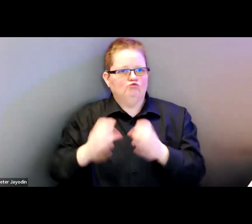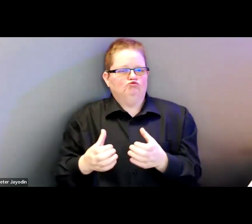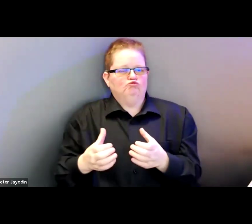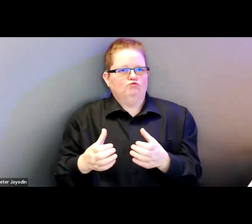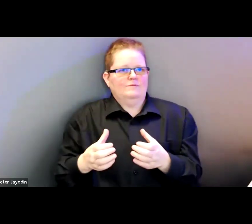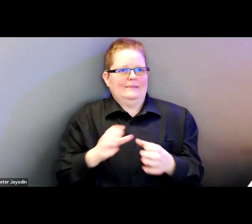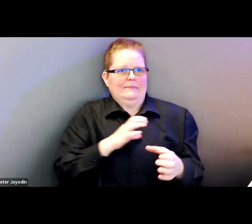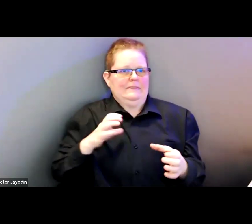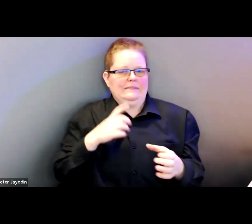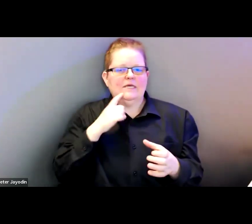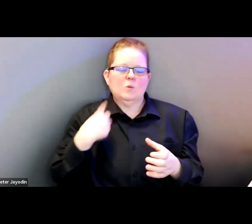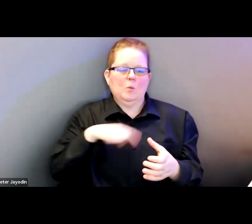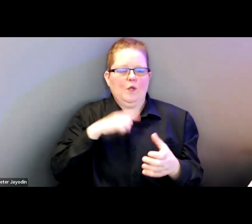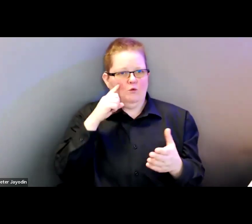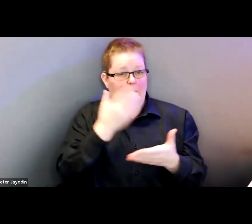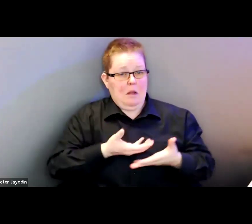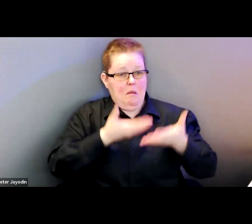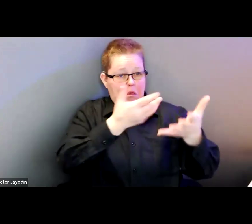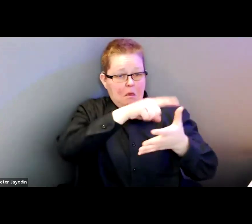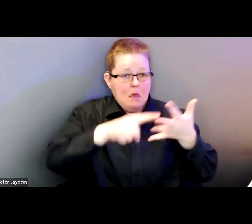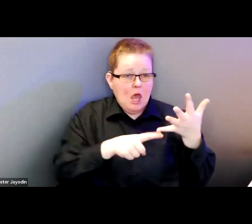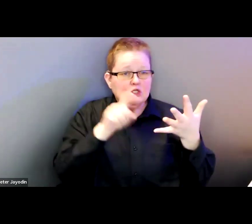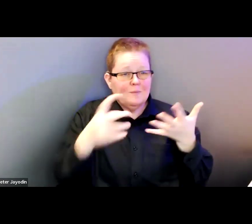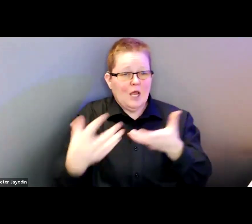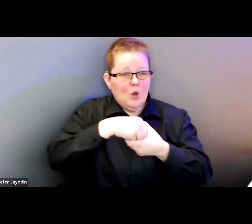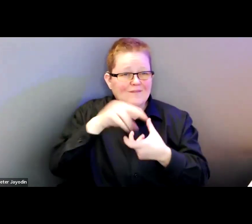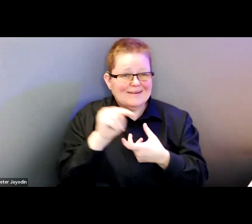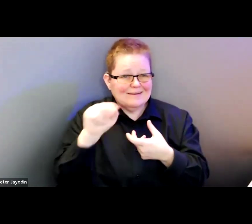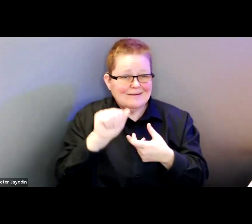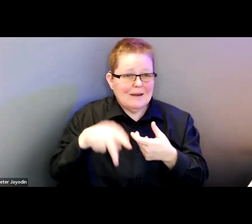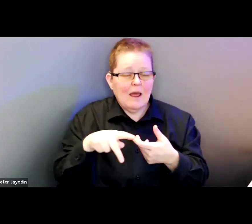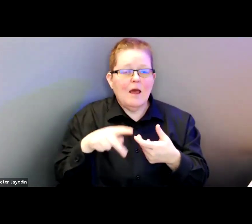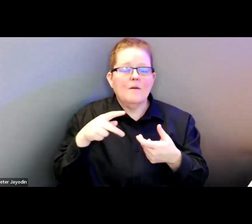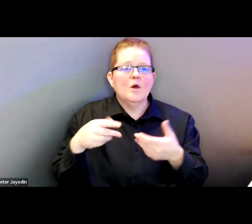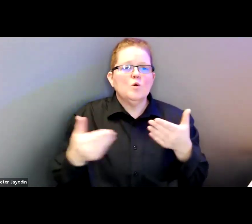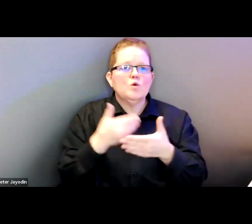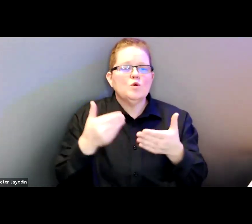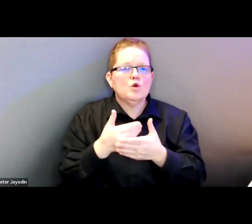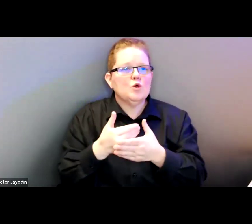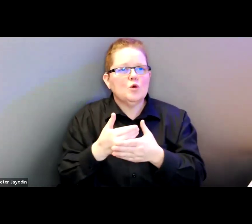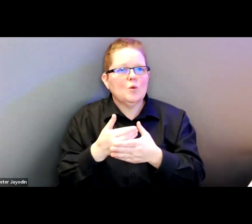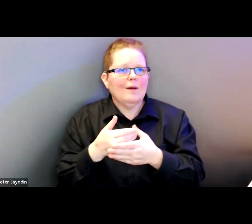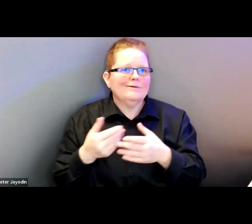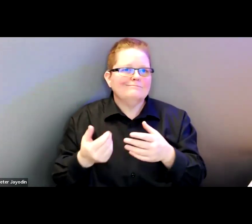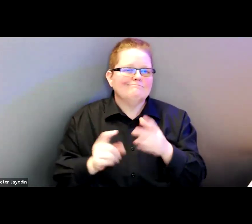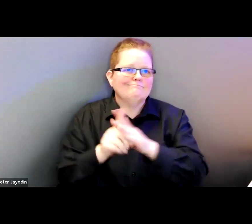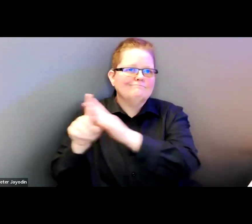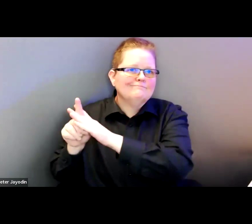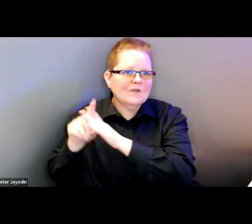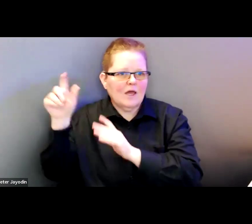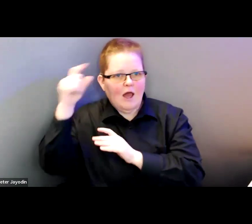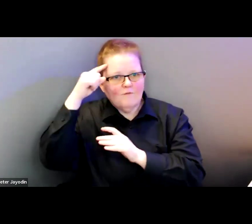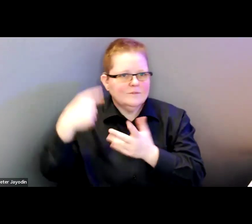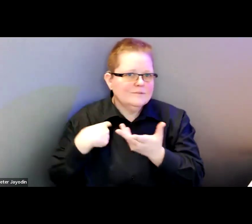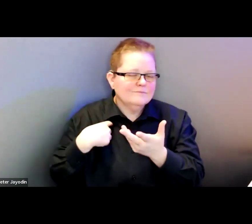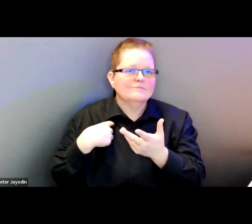our recommendations for what we think should be included in the NAP. The Emerging and Open Government Issues team subcommittee does a similar review and says, these are the